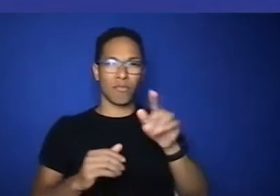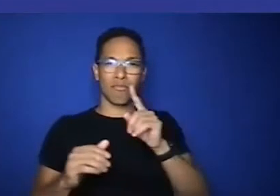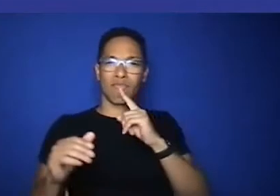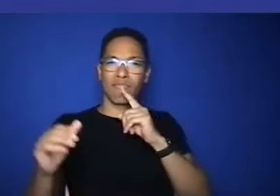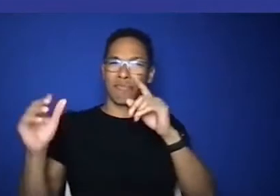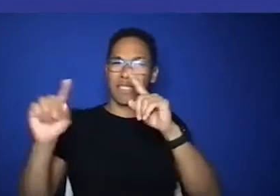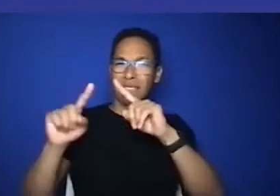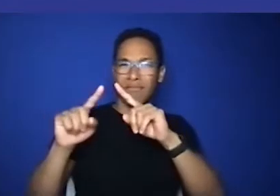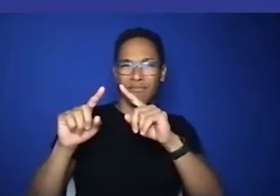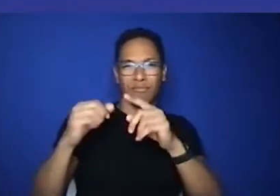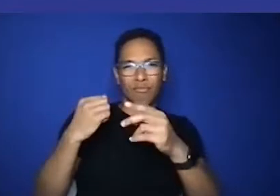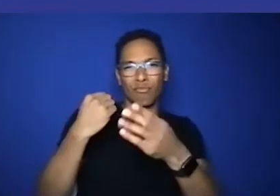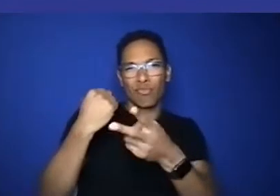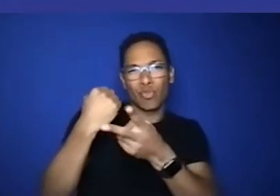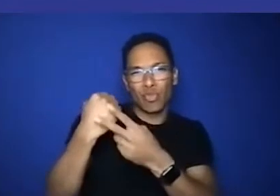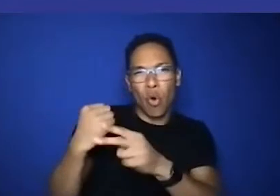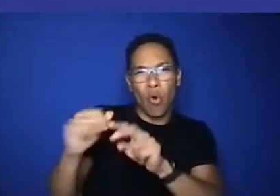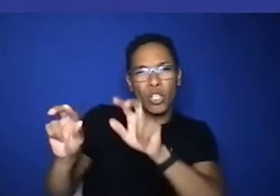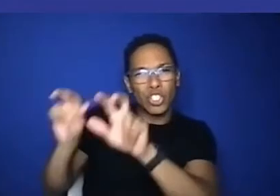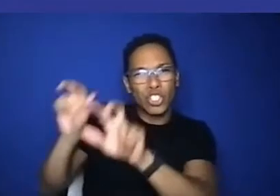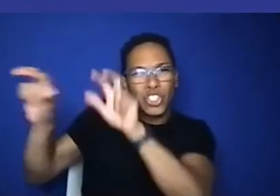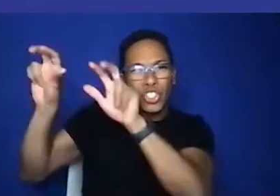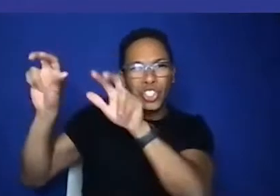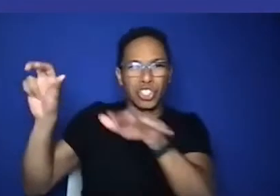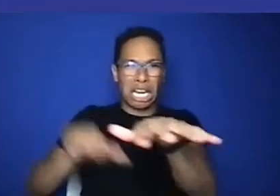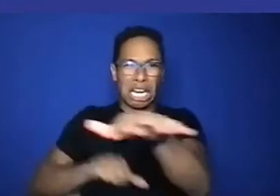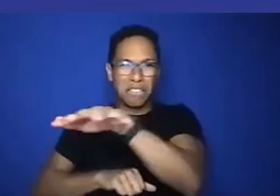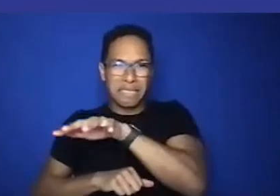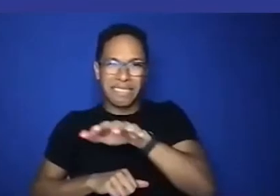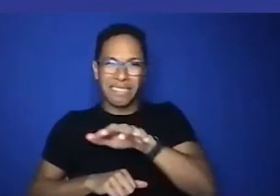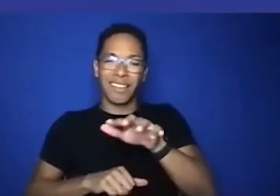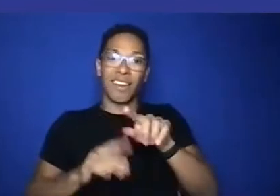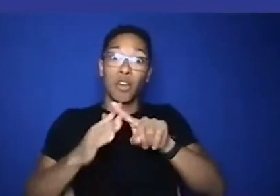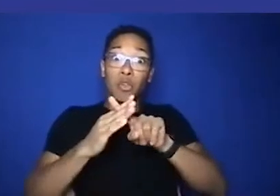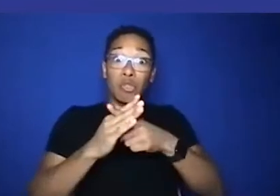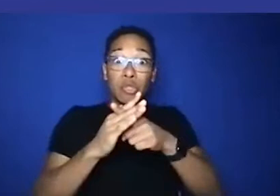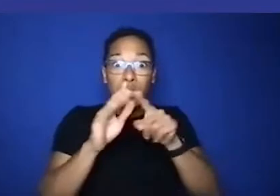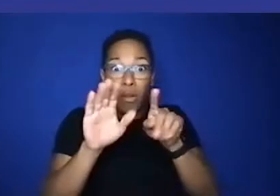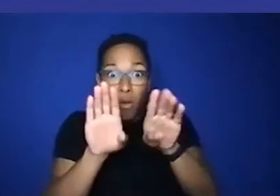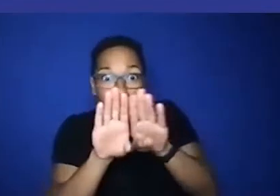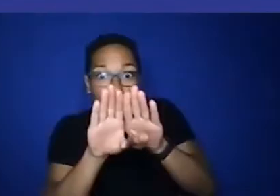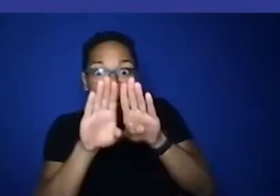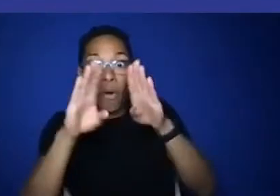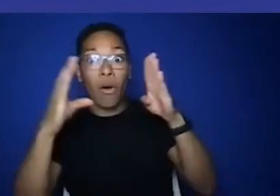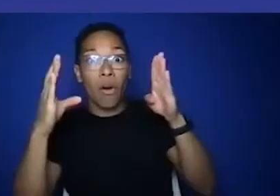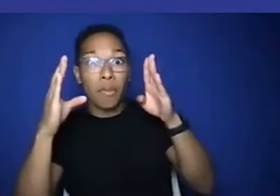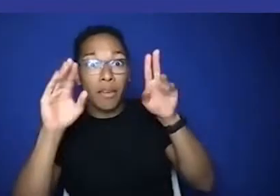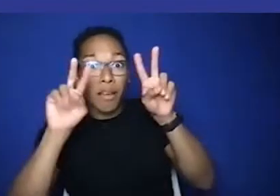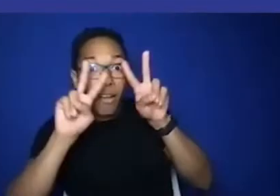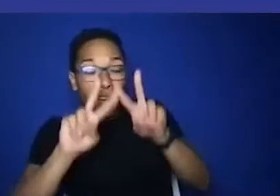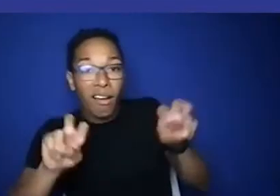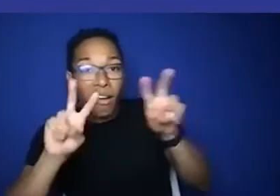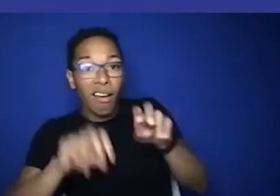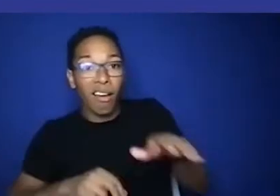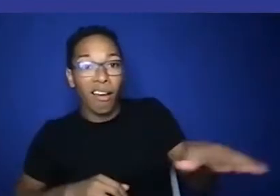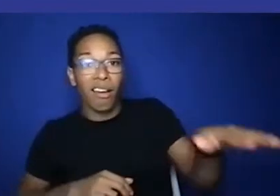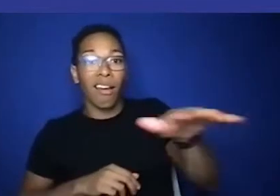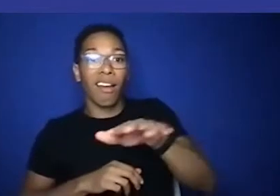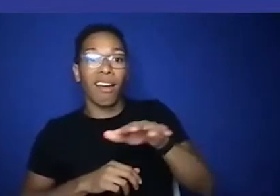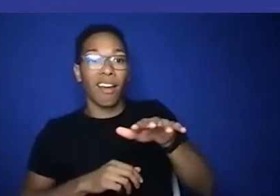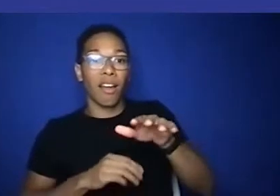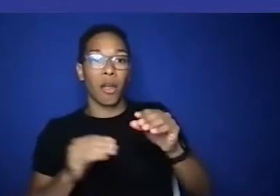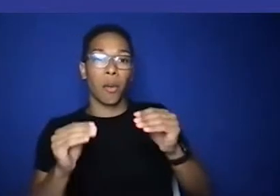storage systems, and kind of started to open the section that was within the larger